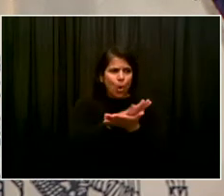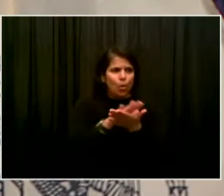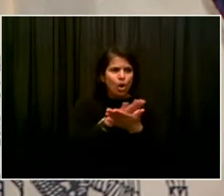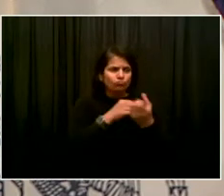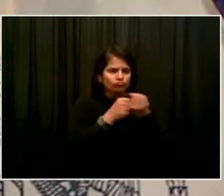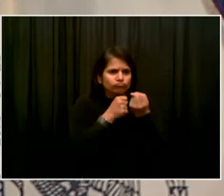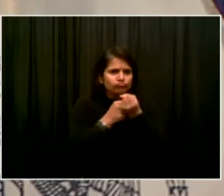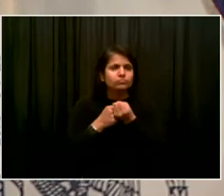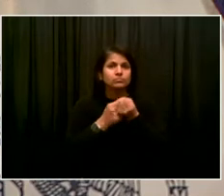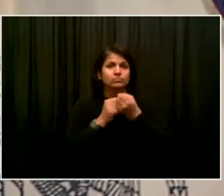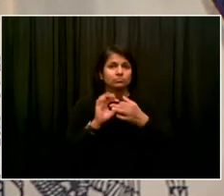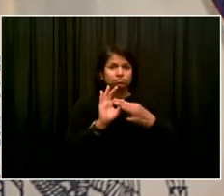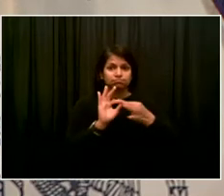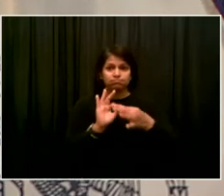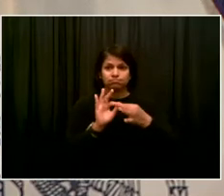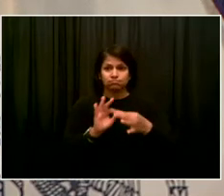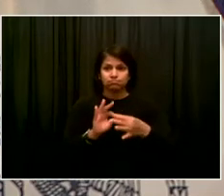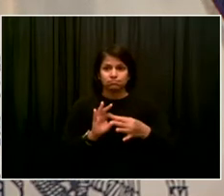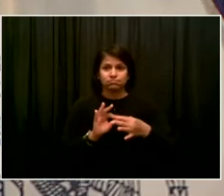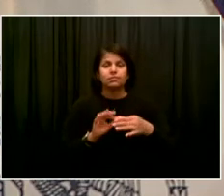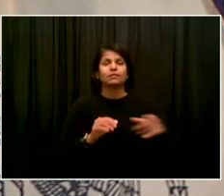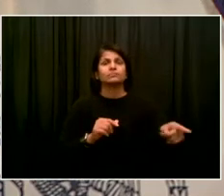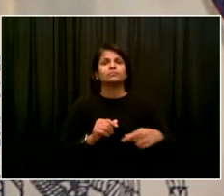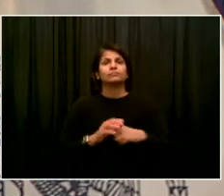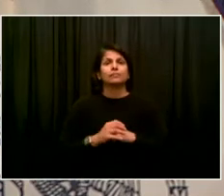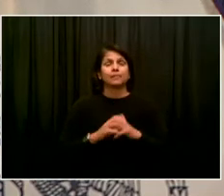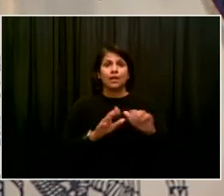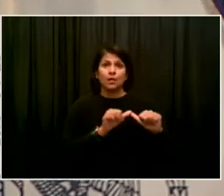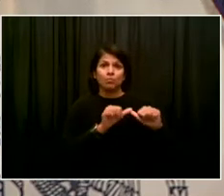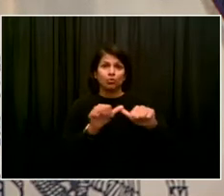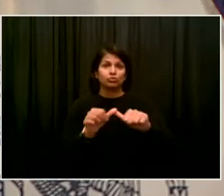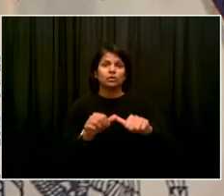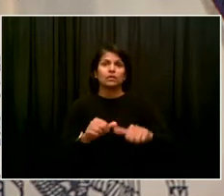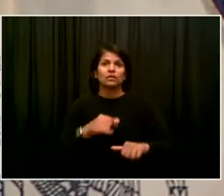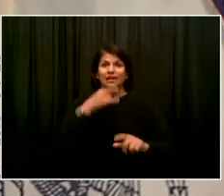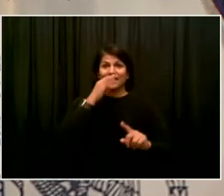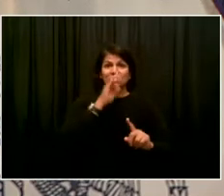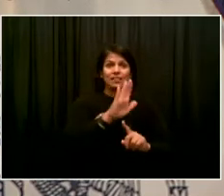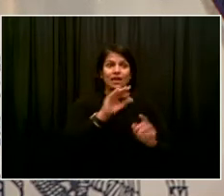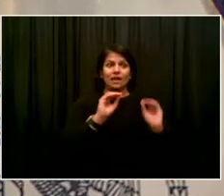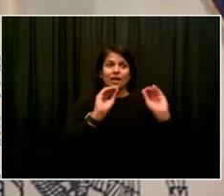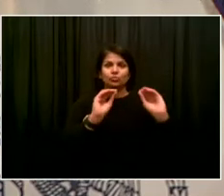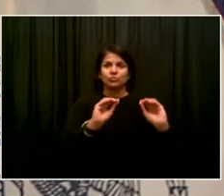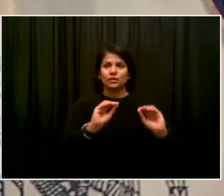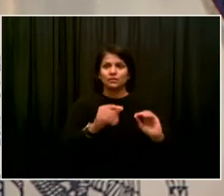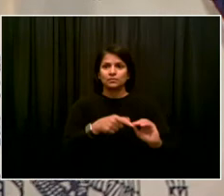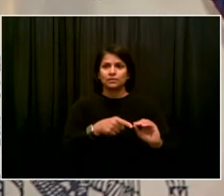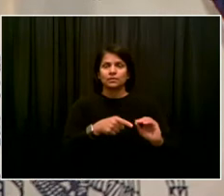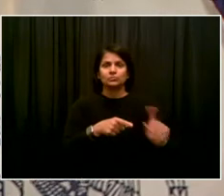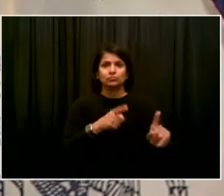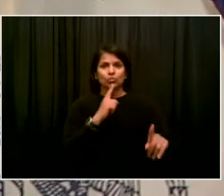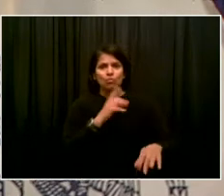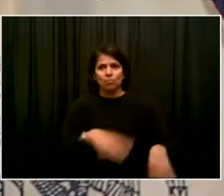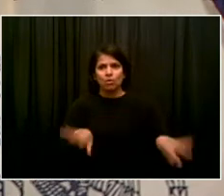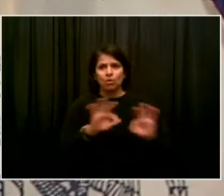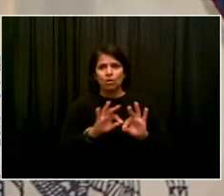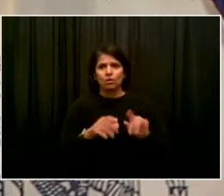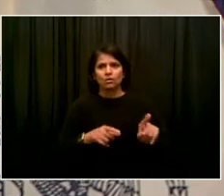kids' education, that's a factor for sure. That's something we cared about a lot, making sure that our kids could be in